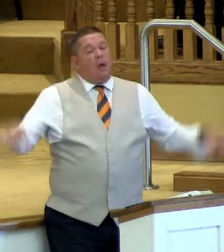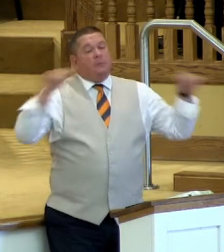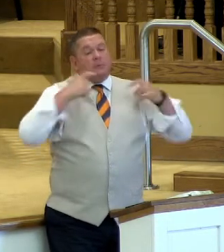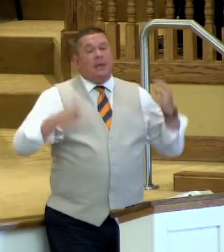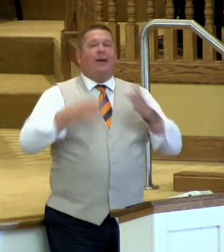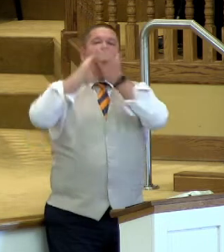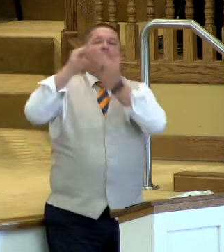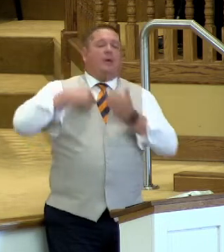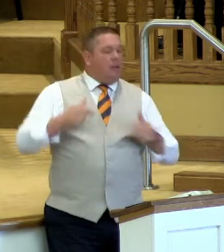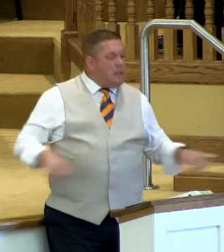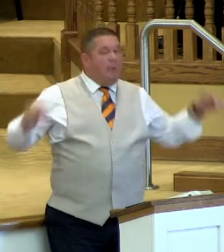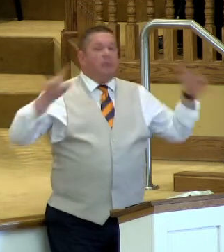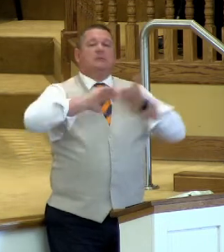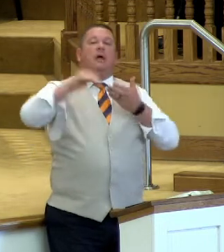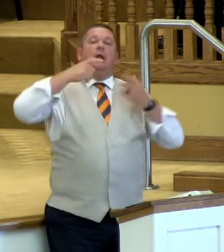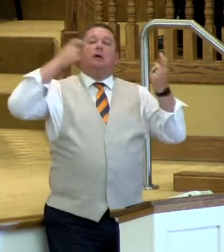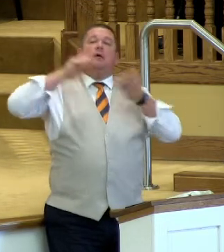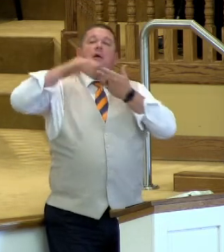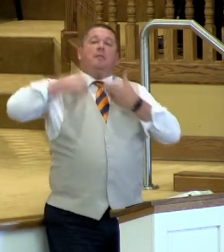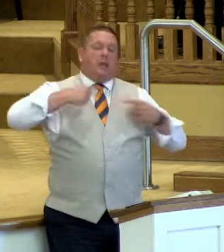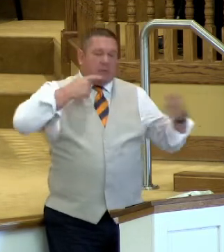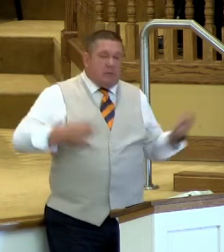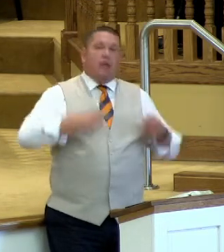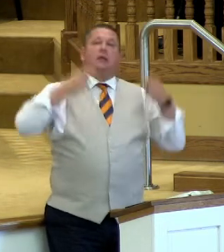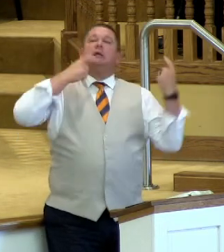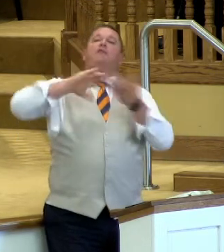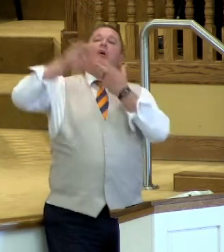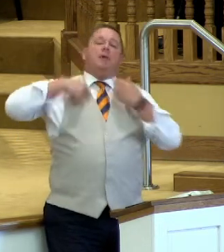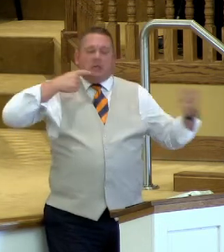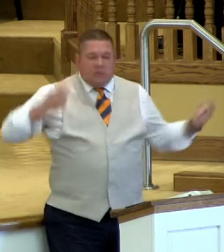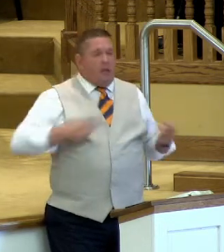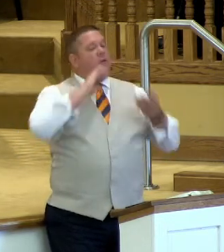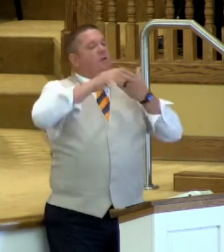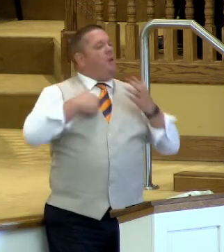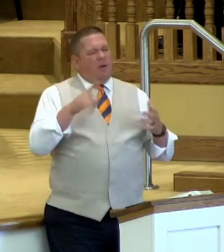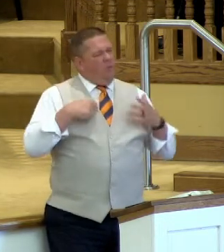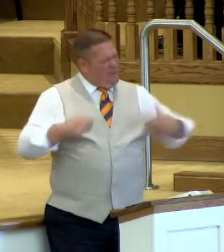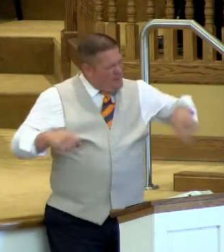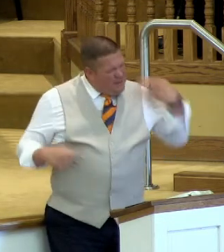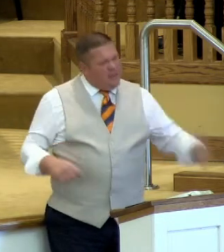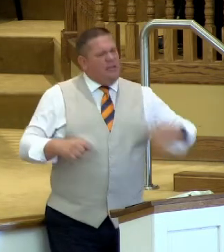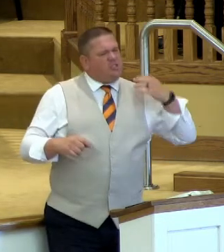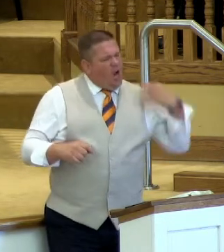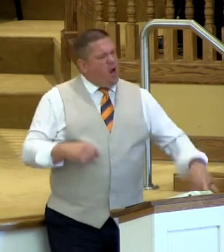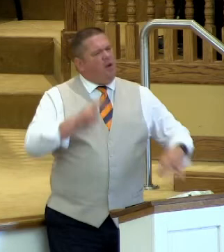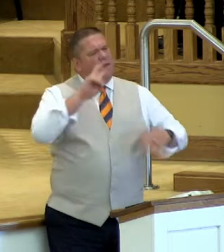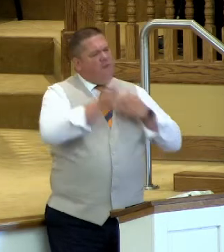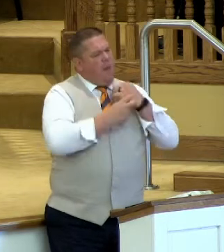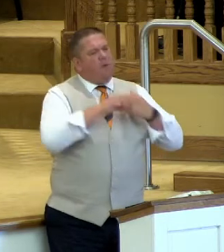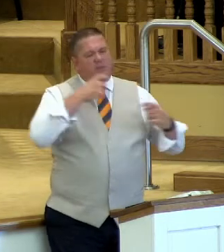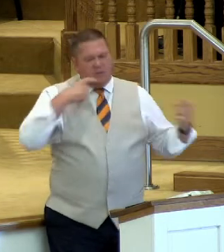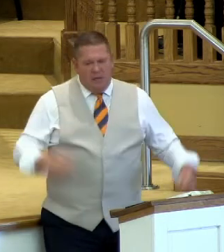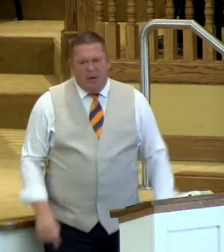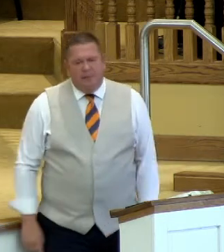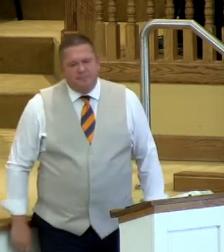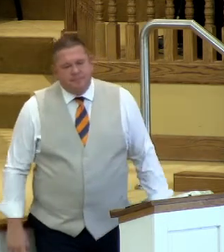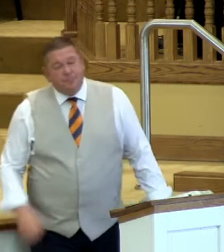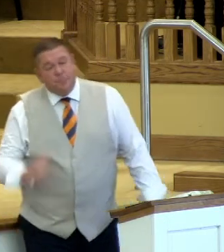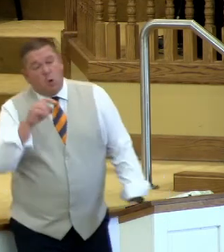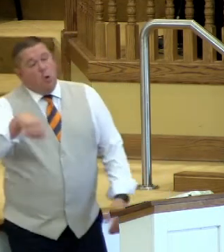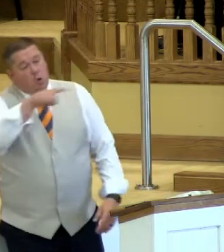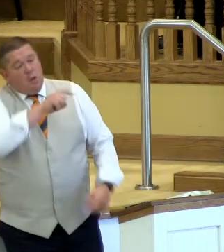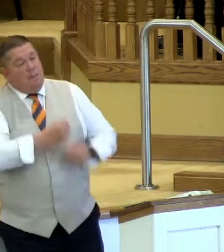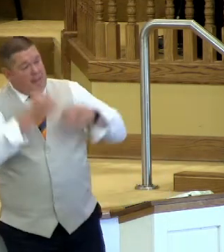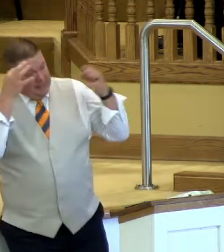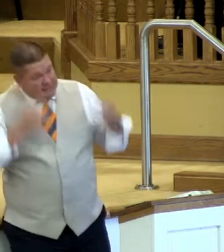If we as Christians, we need to grow our personal Christian life with God, and we need to grow as Christians, and we need to shake off that viper of sin. So you